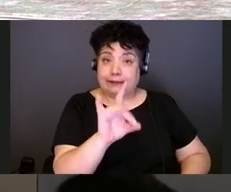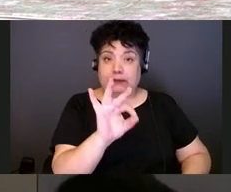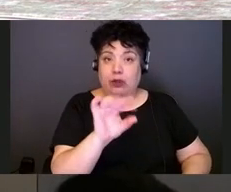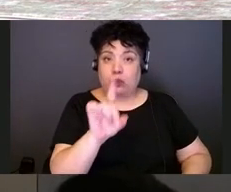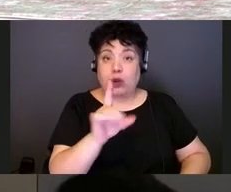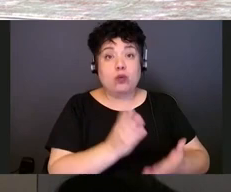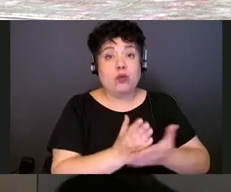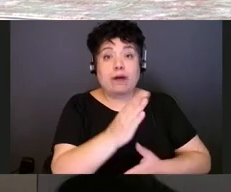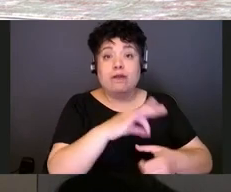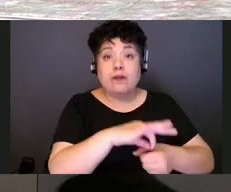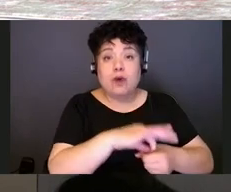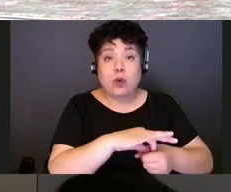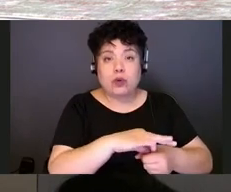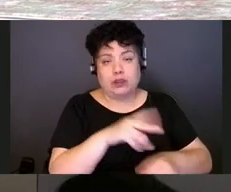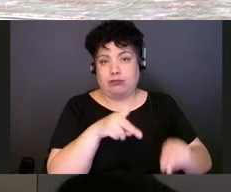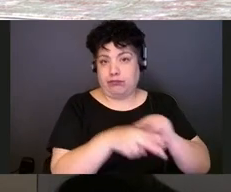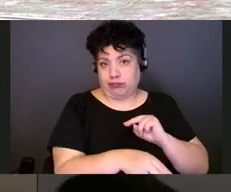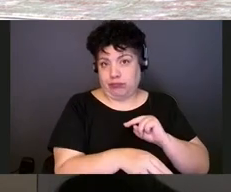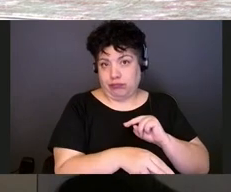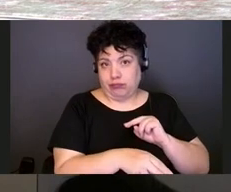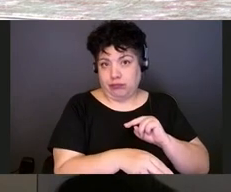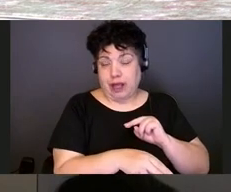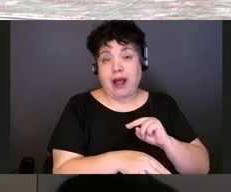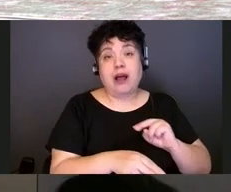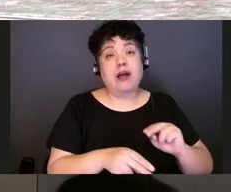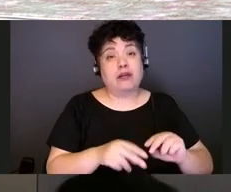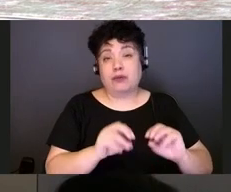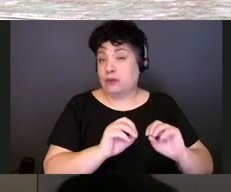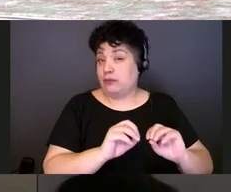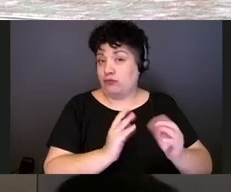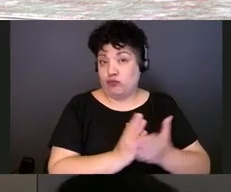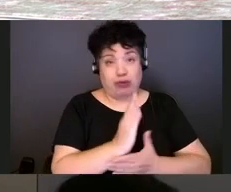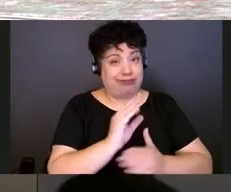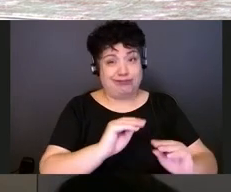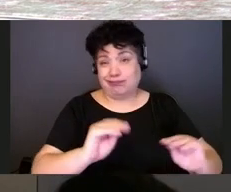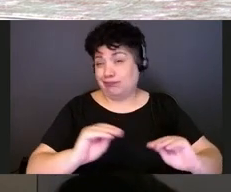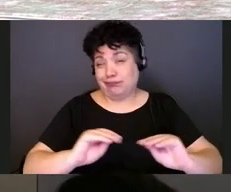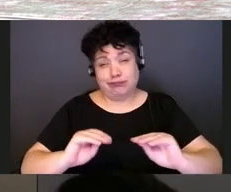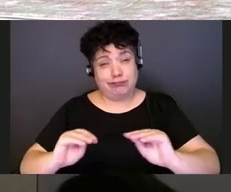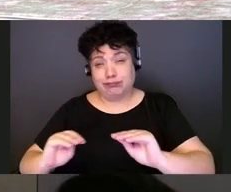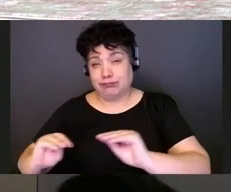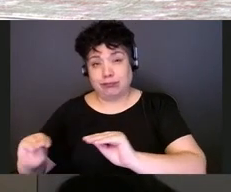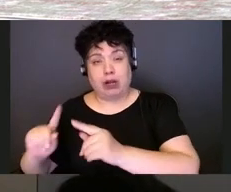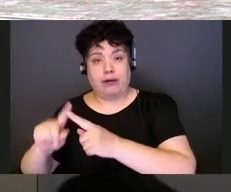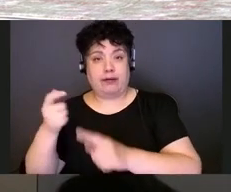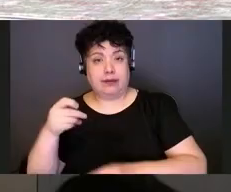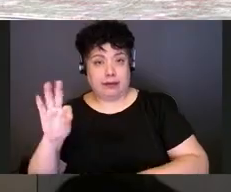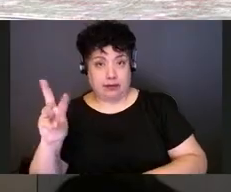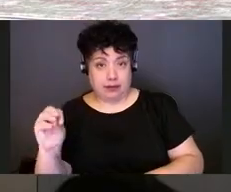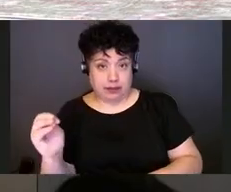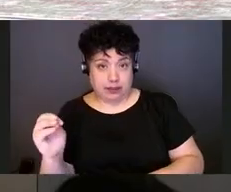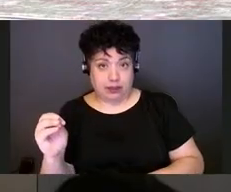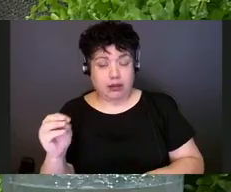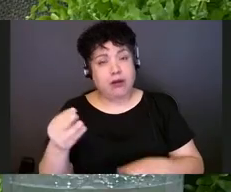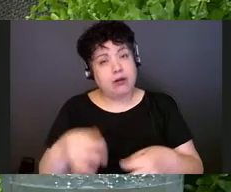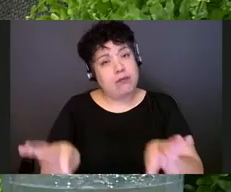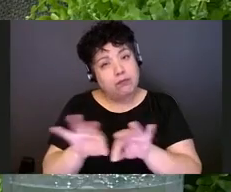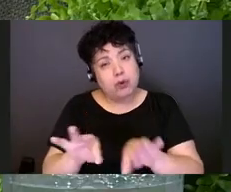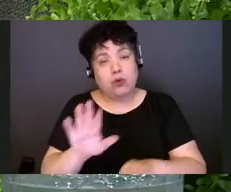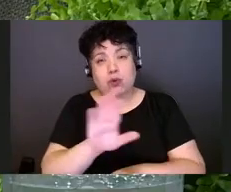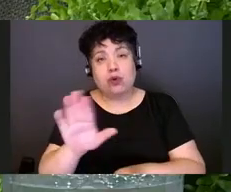then it came back only in 1960. Mm-hmm. So this history is very important for you people